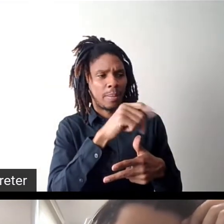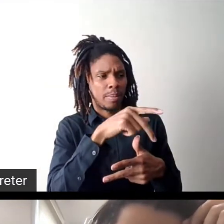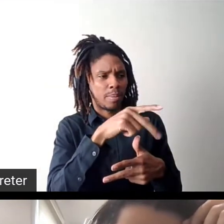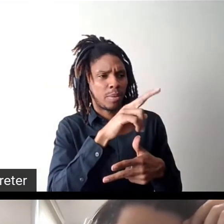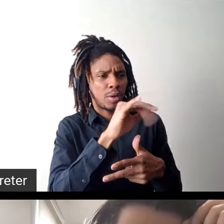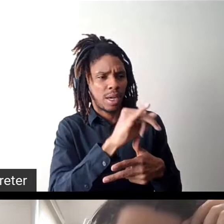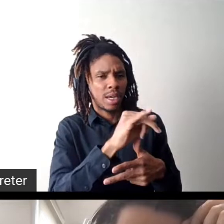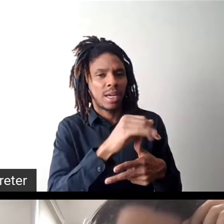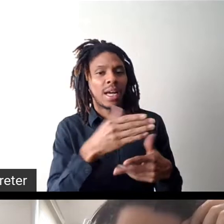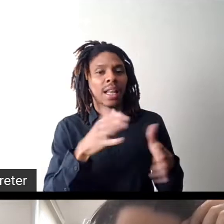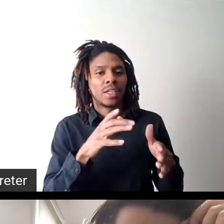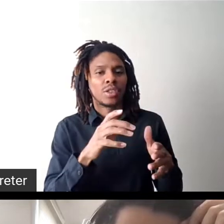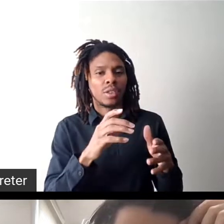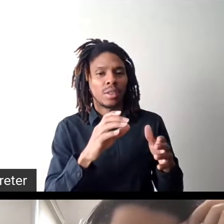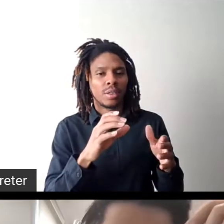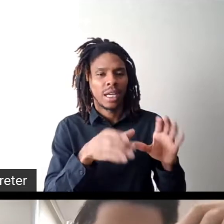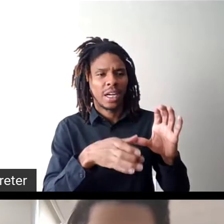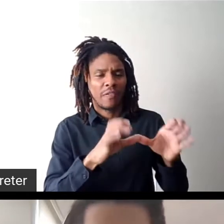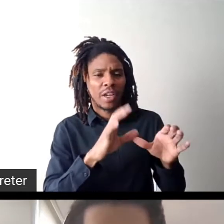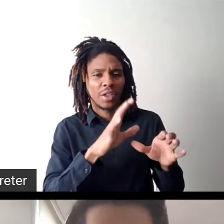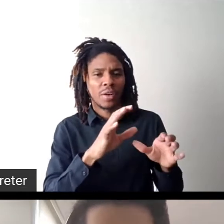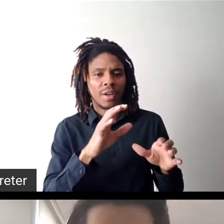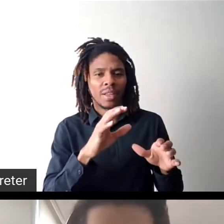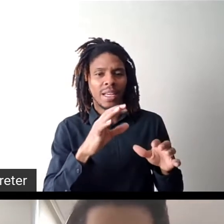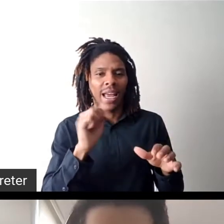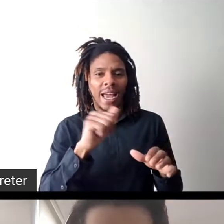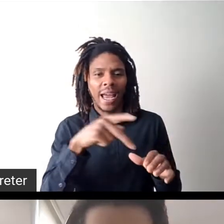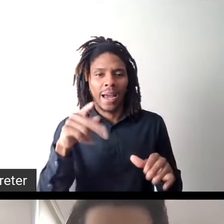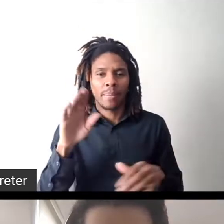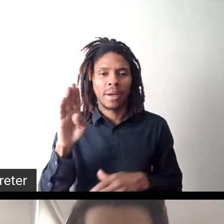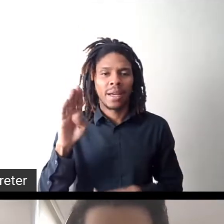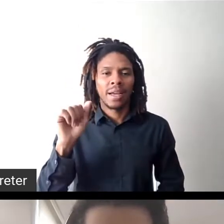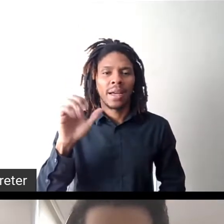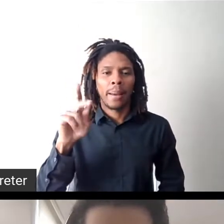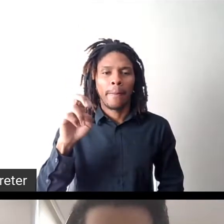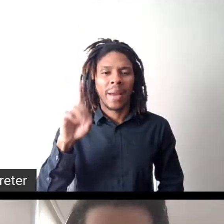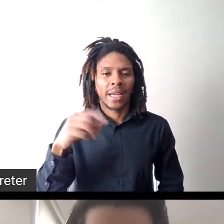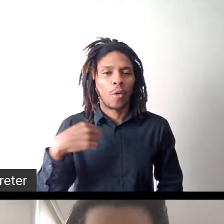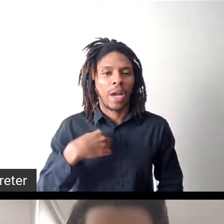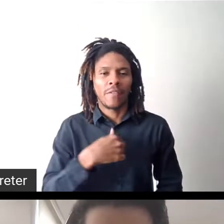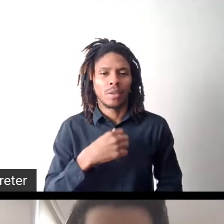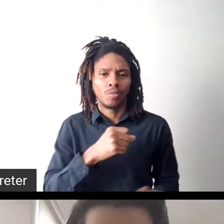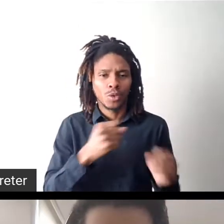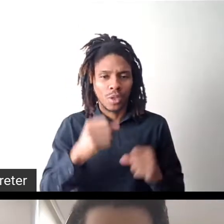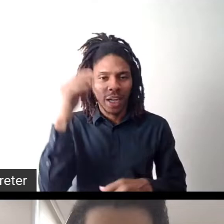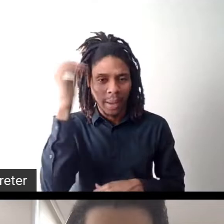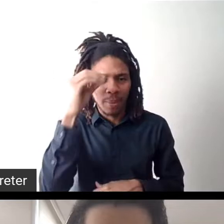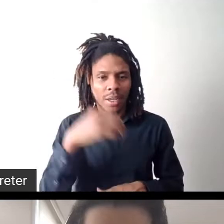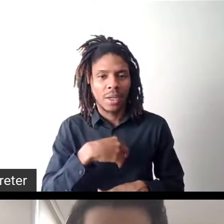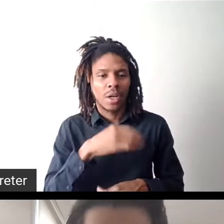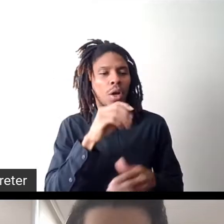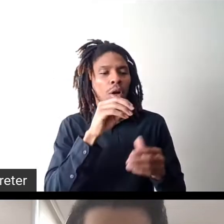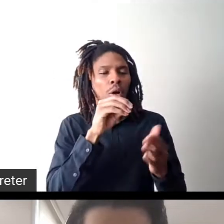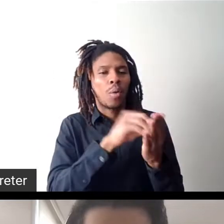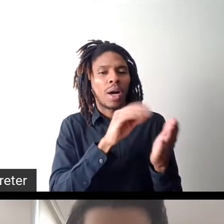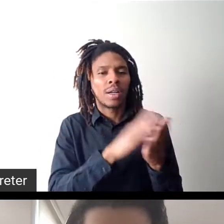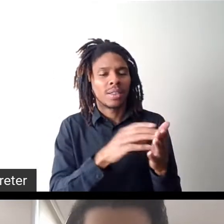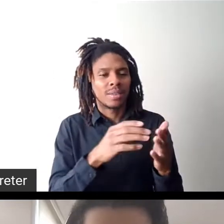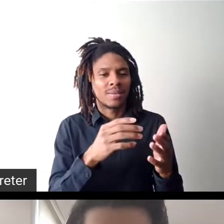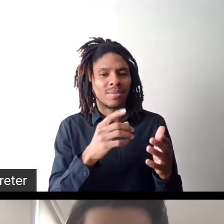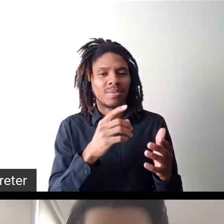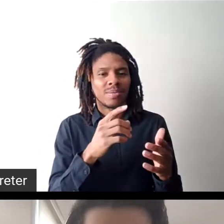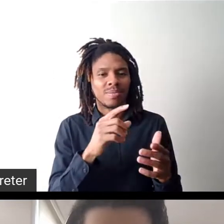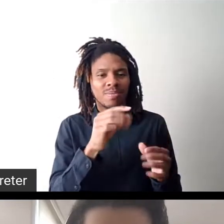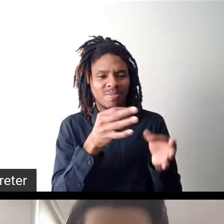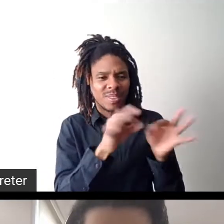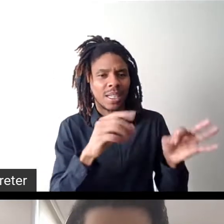to configure your application backend, right? We are very opinionated around that. So you just write a single command like Amplify add API and you get a